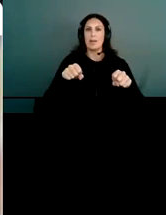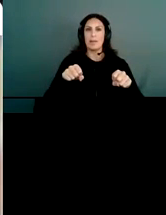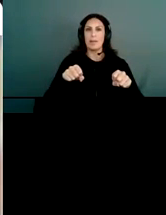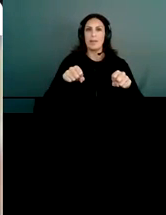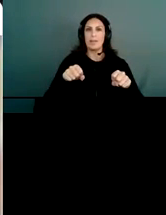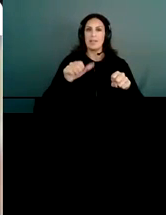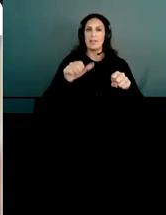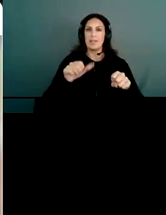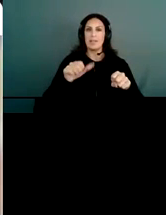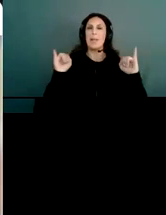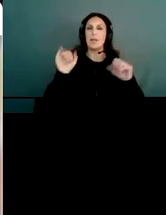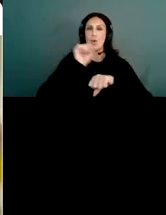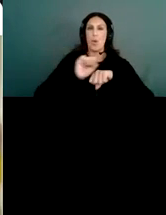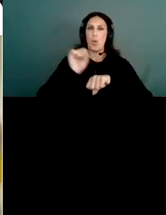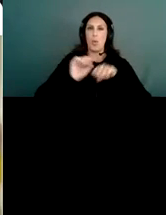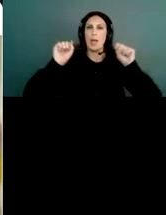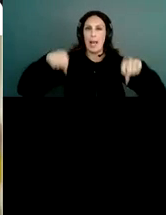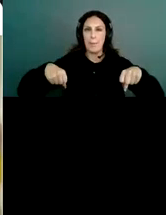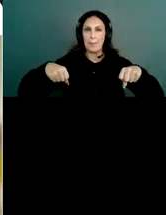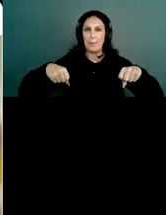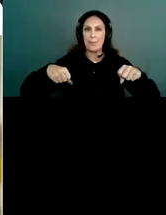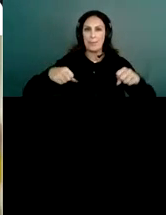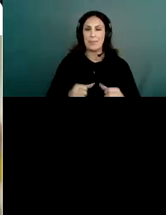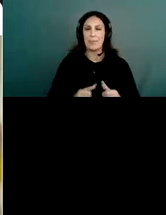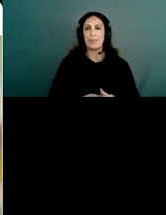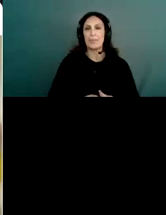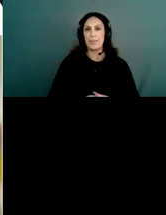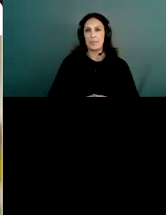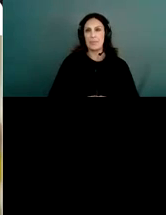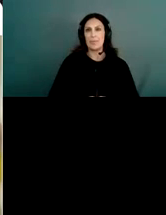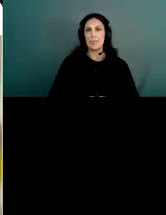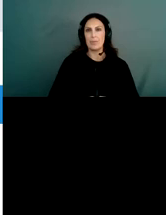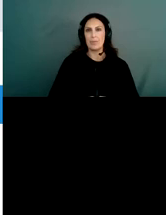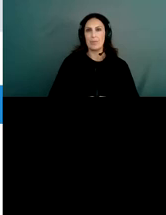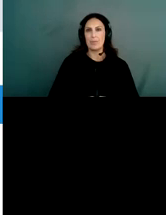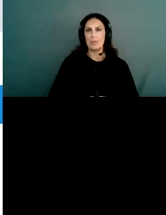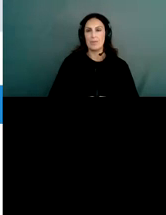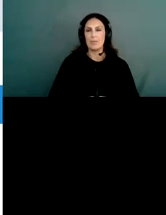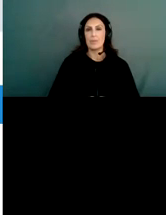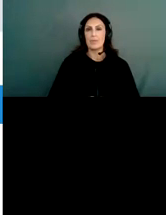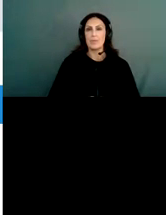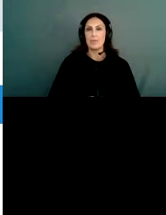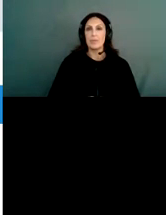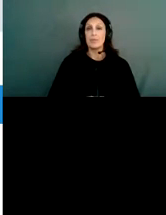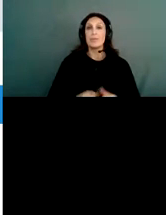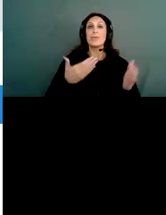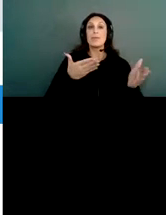So now we're going to go ahead and take a look at what your students may see live in Lexia